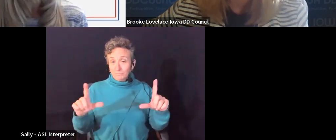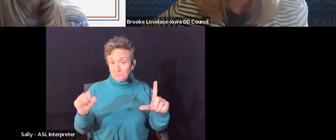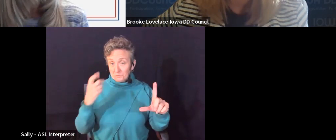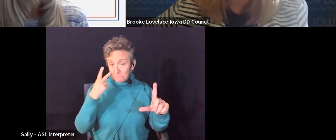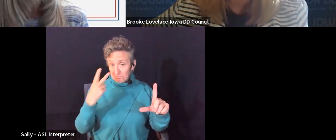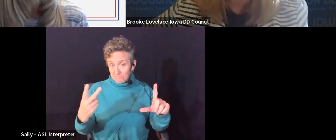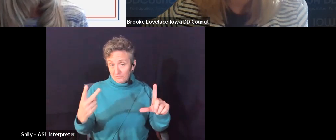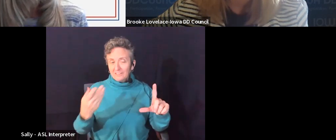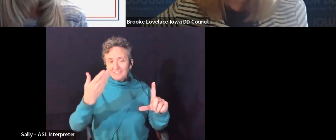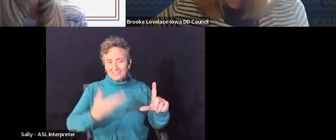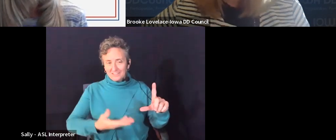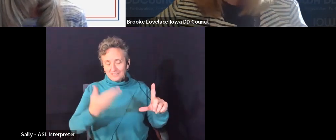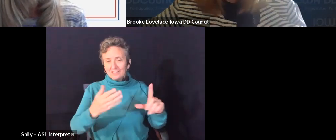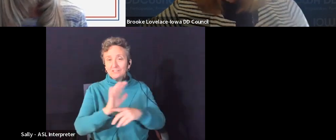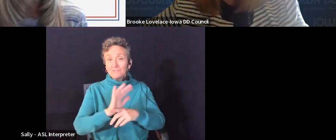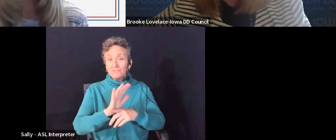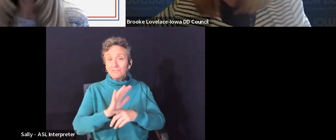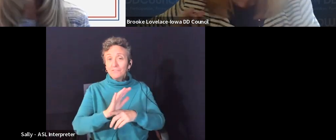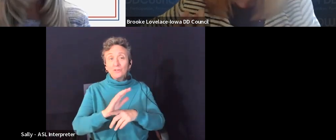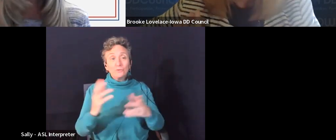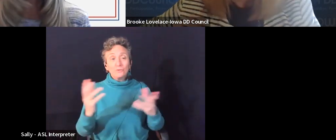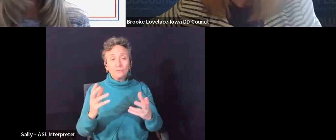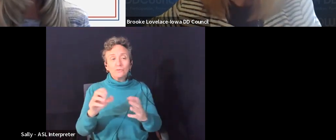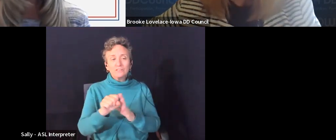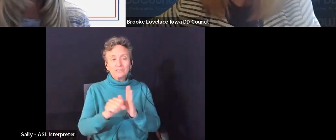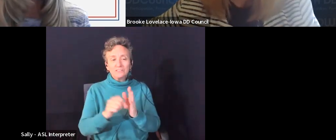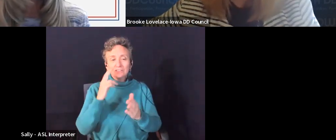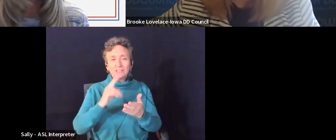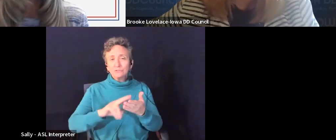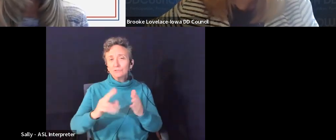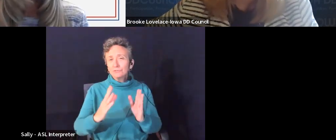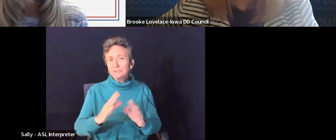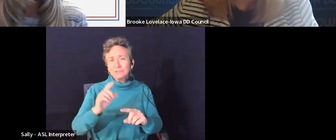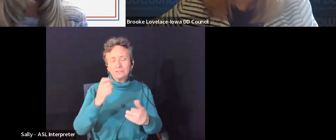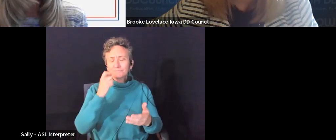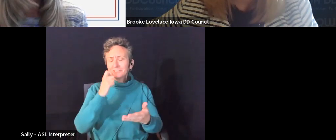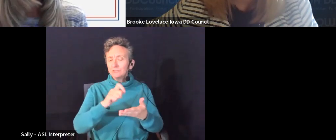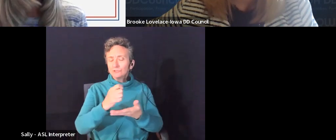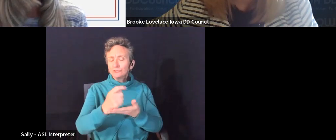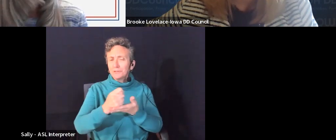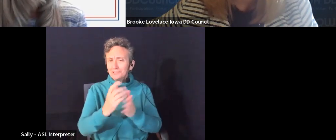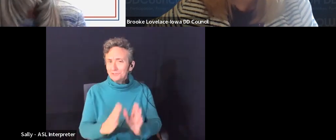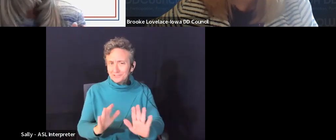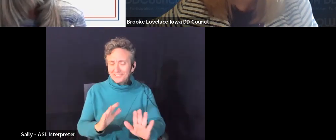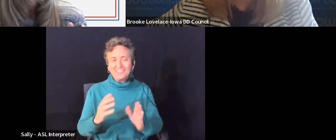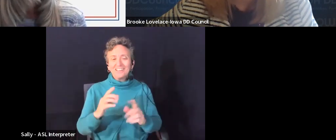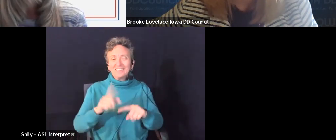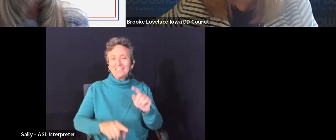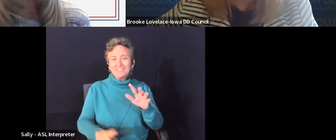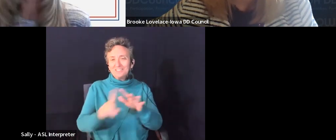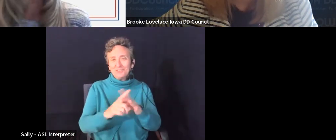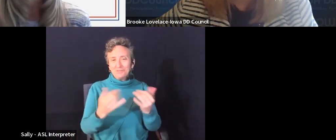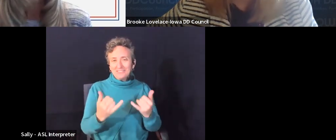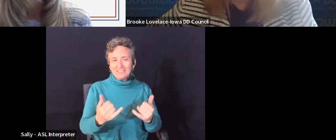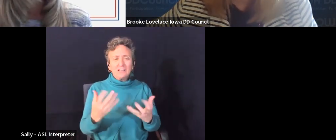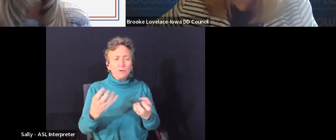is a video. The State Treasurer was not able to join us today in person, unfortunately, but he did want to